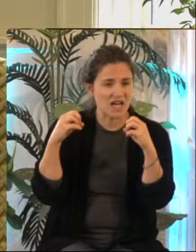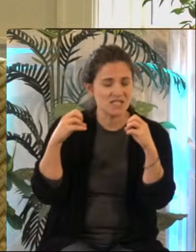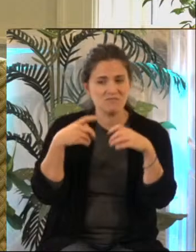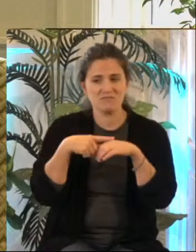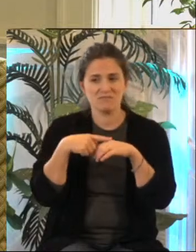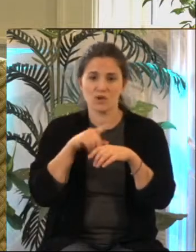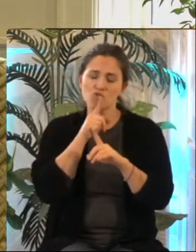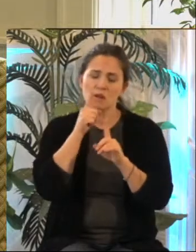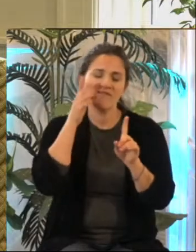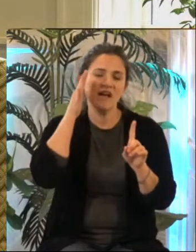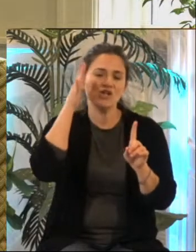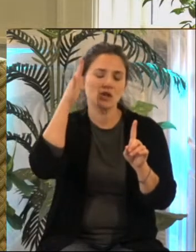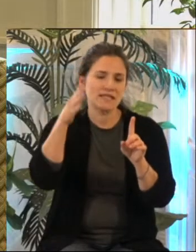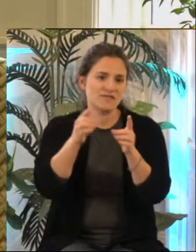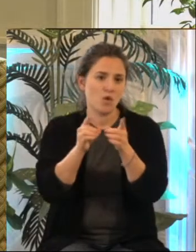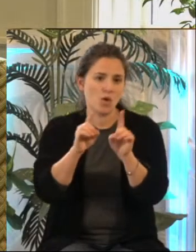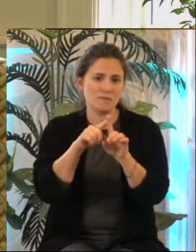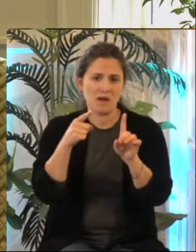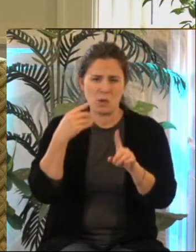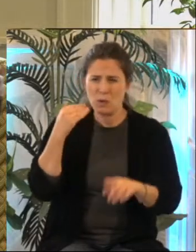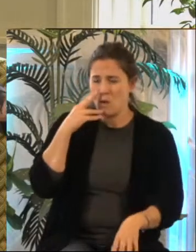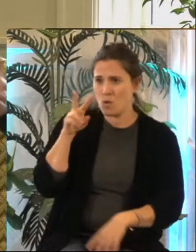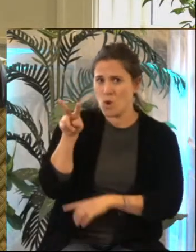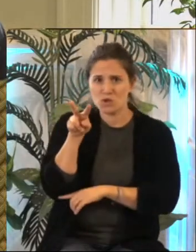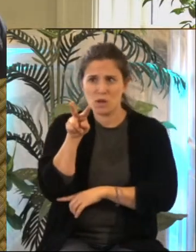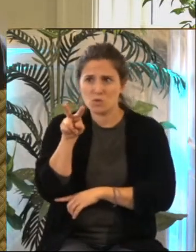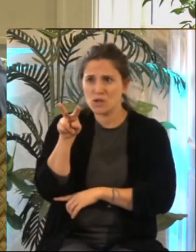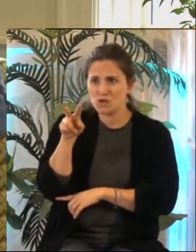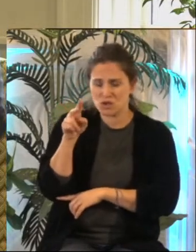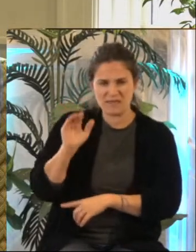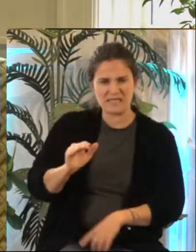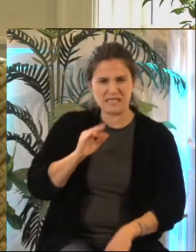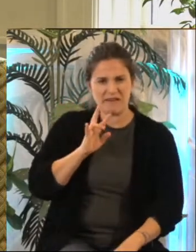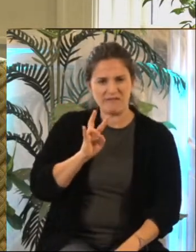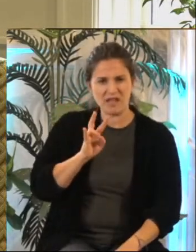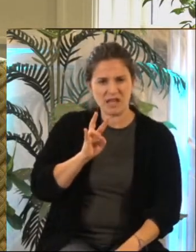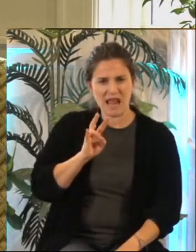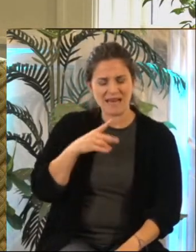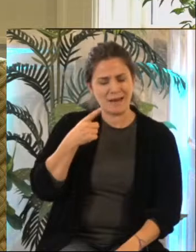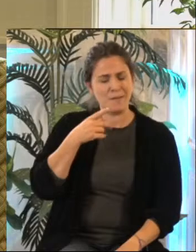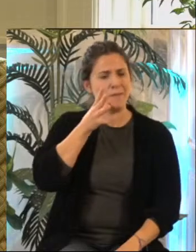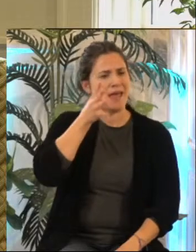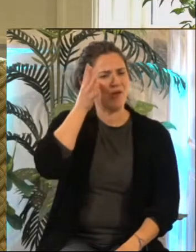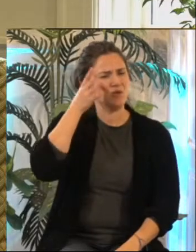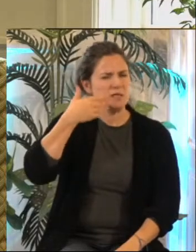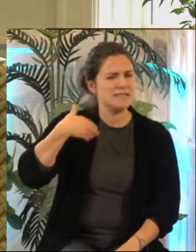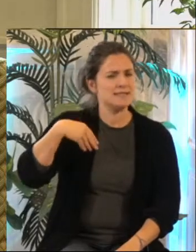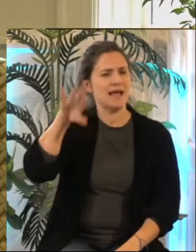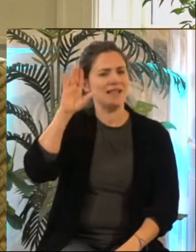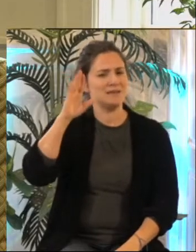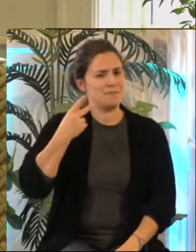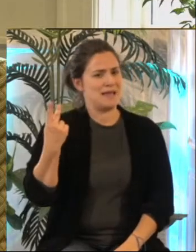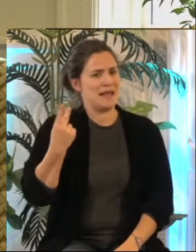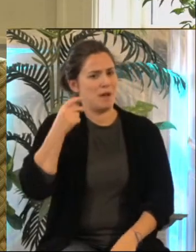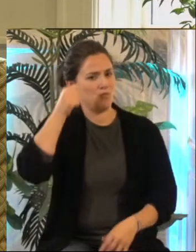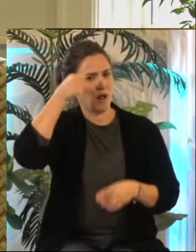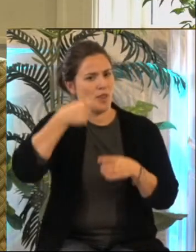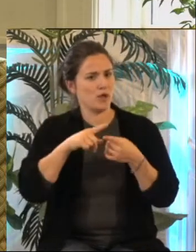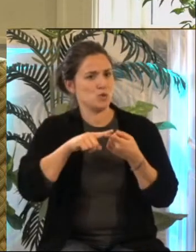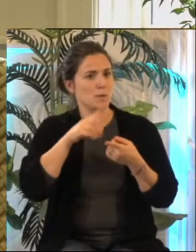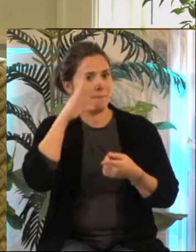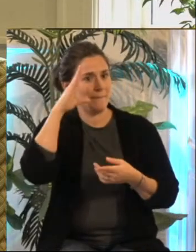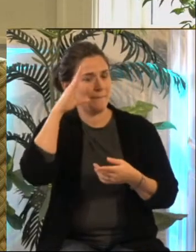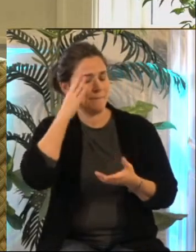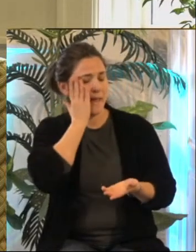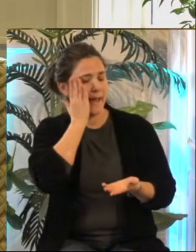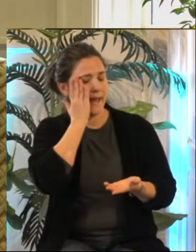up getting divorced, but they would put me and my brother to bed. We shared a room. We had a bunk bed, and then they would just, it was like, whoa,